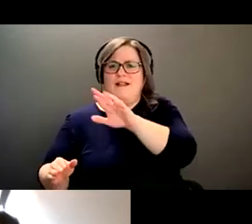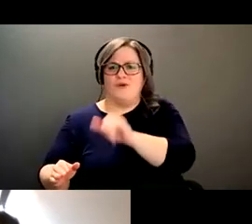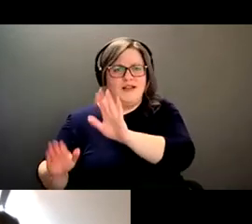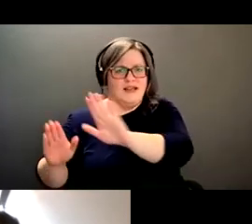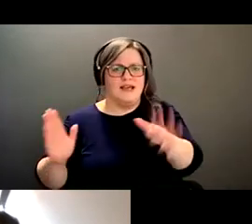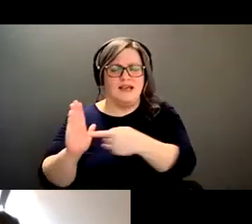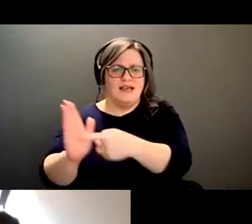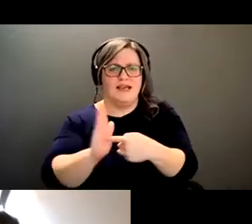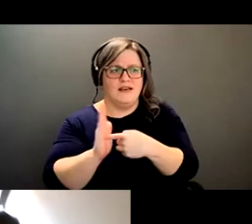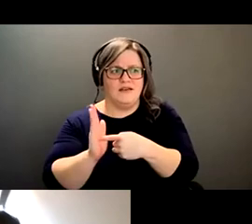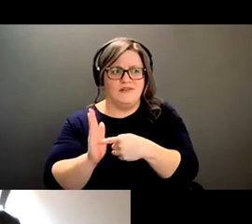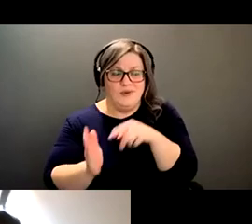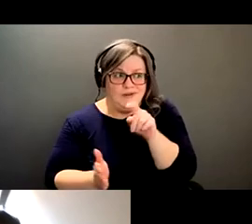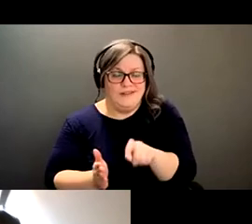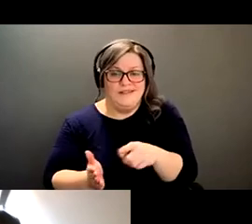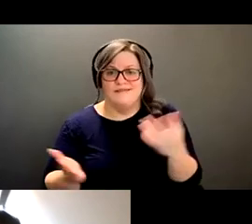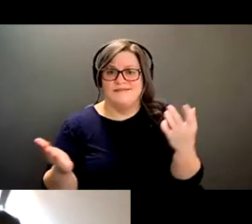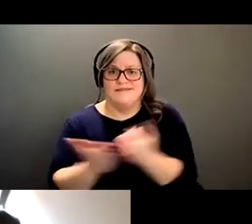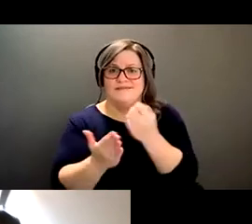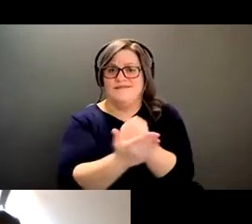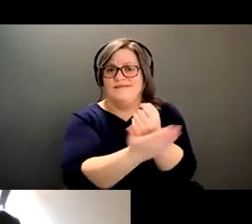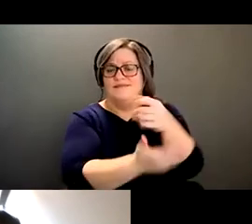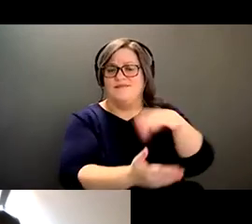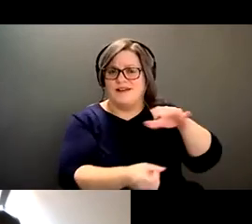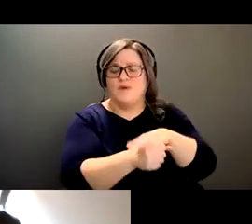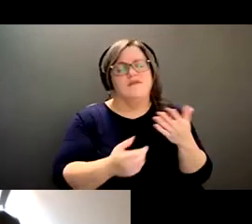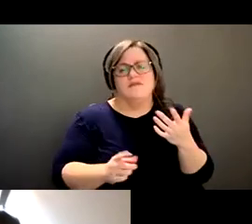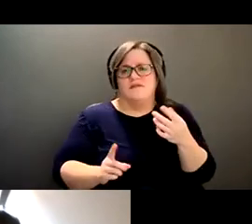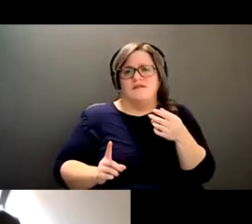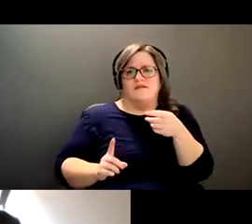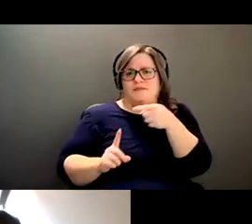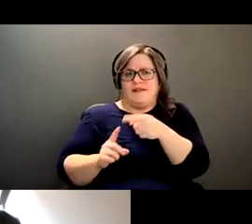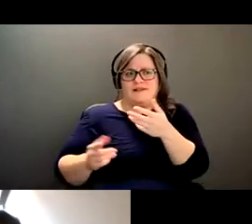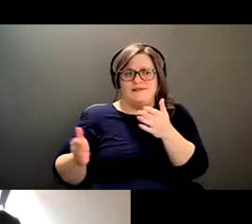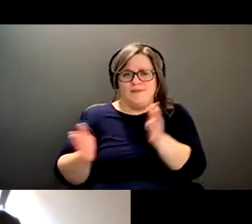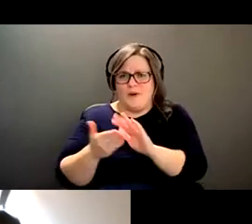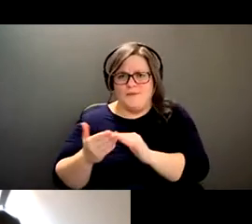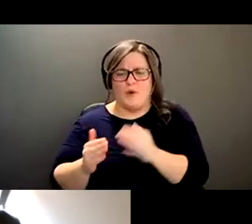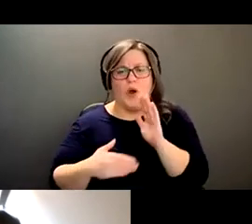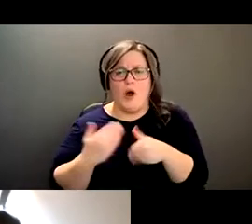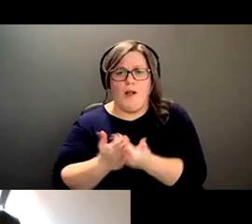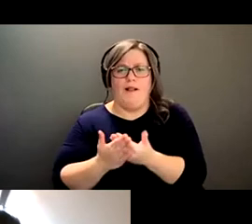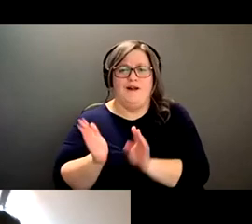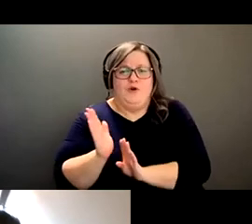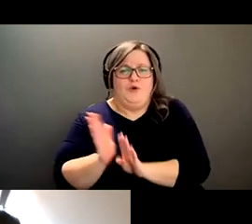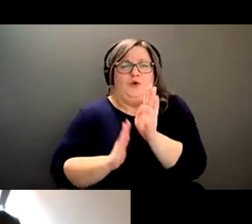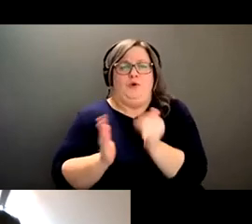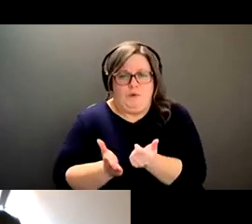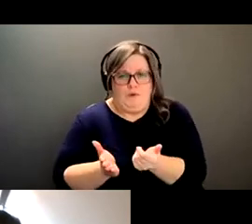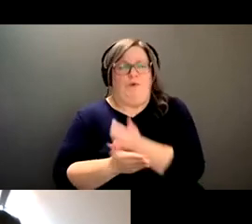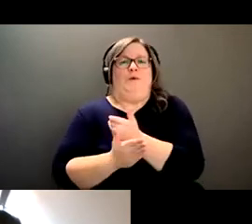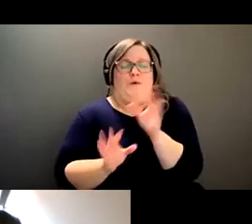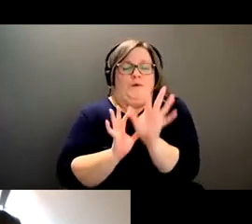use, like especially in the community, everyone's like emerging facilitators as artists trying to